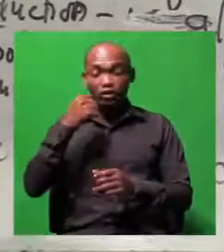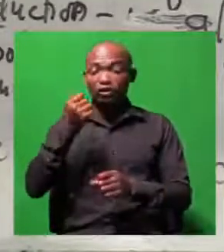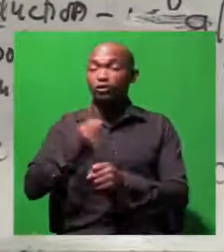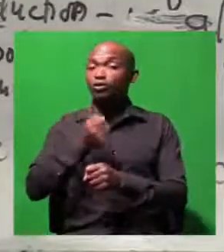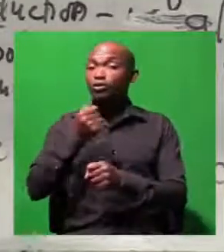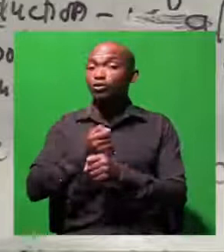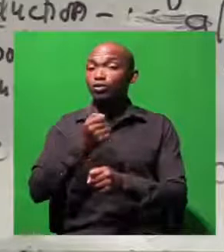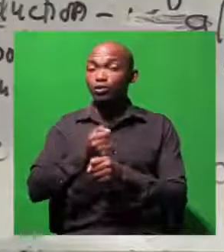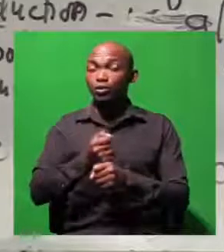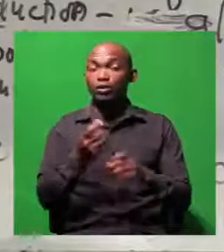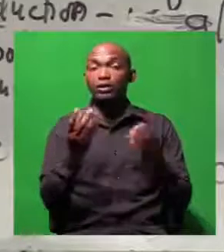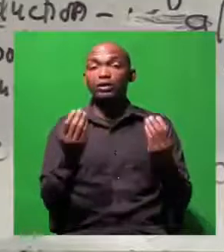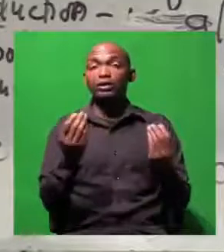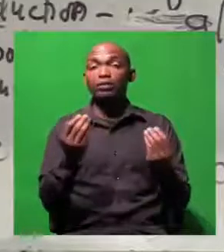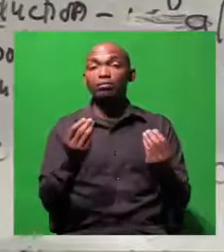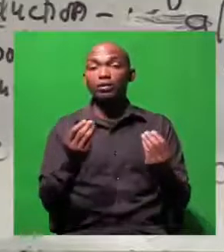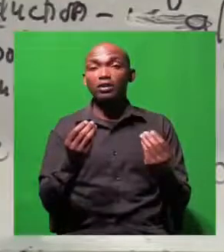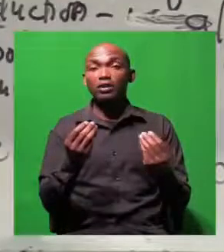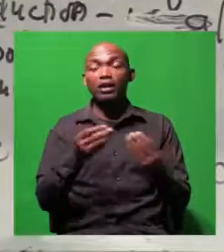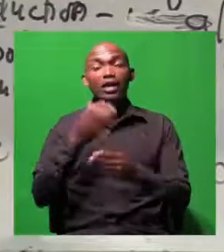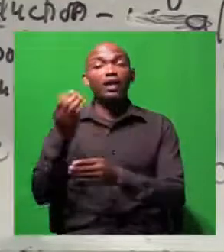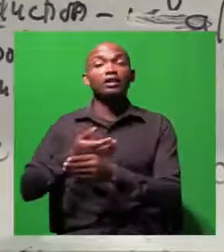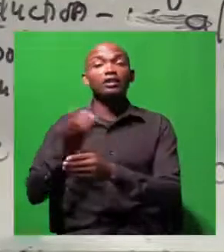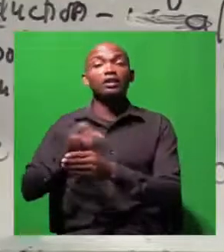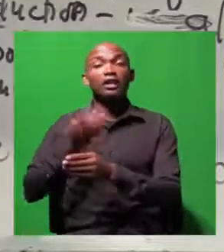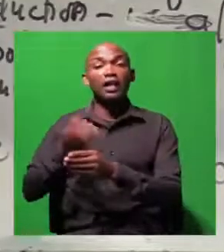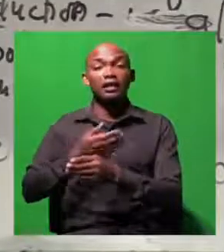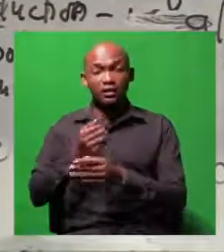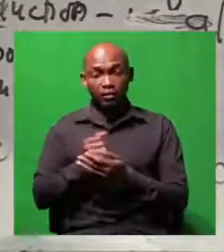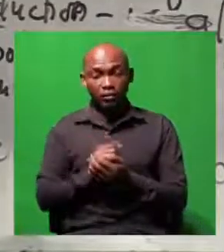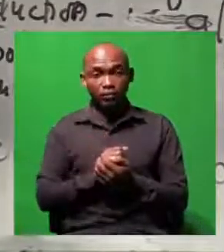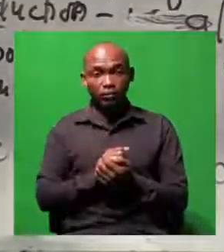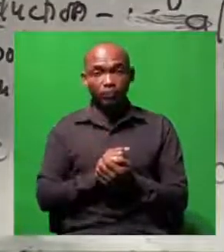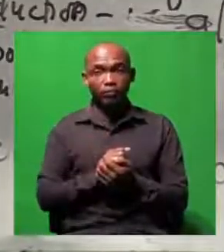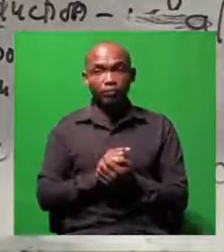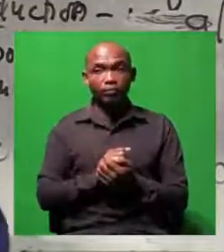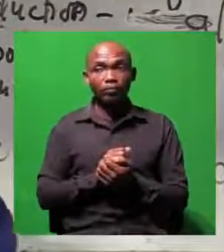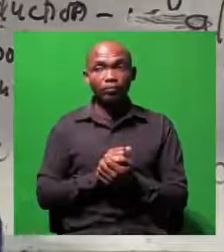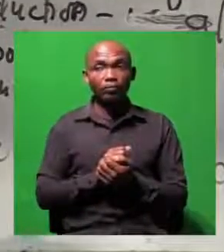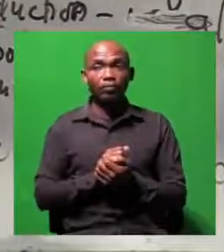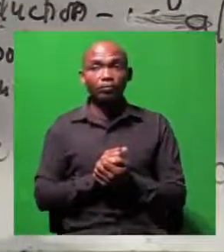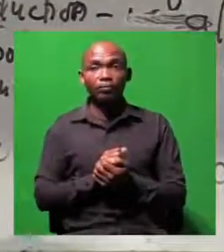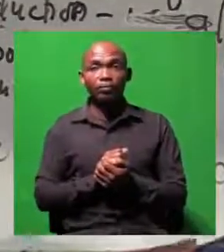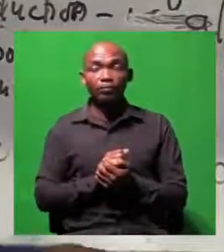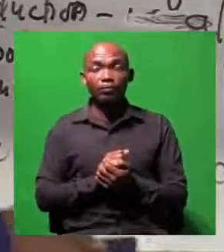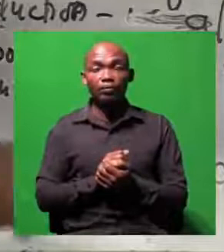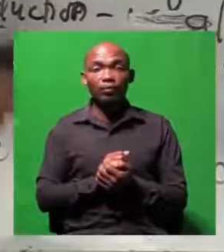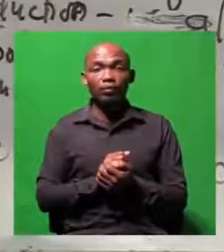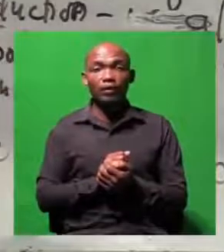Then don't forget to do the following simply exercise.